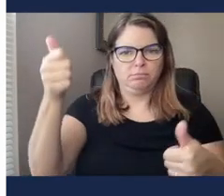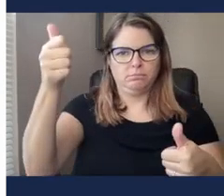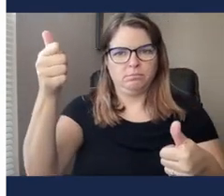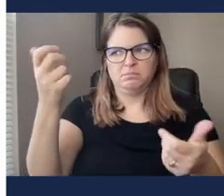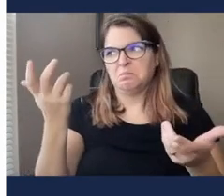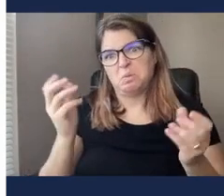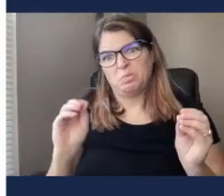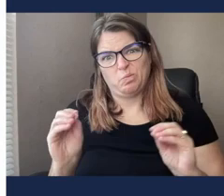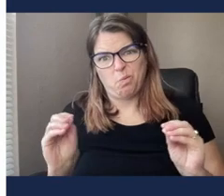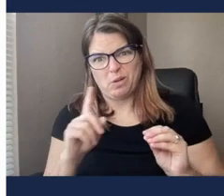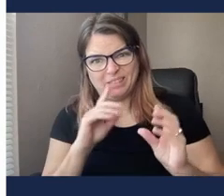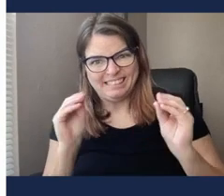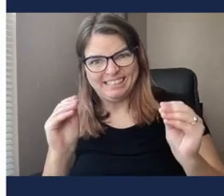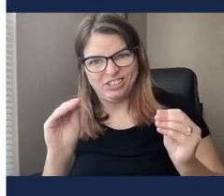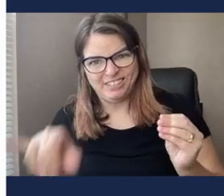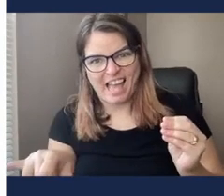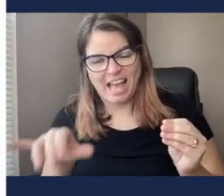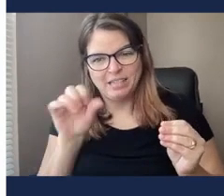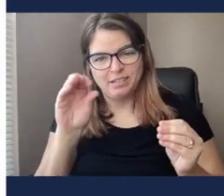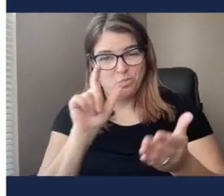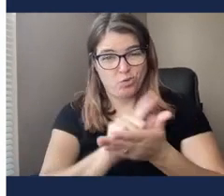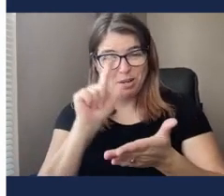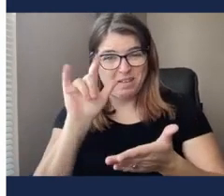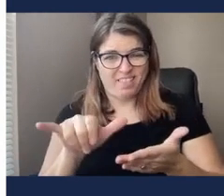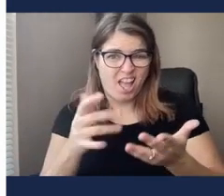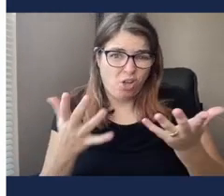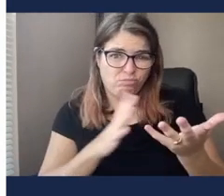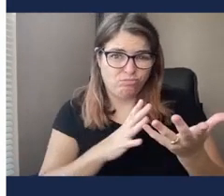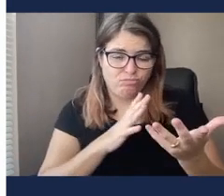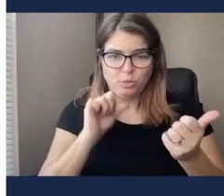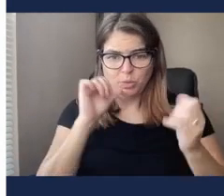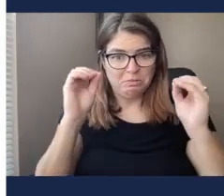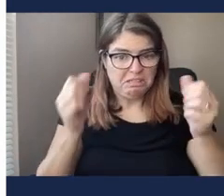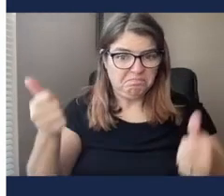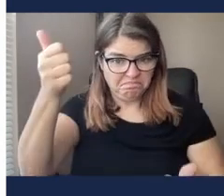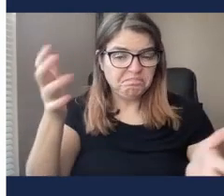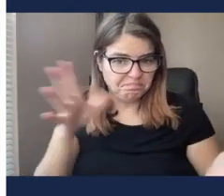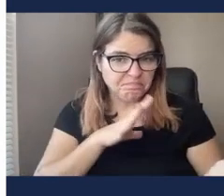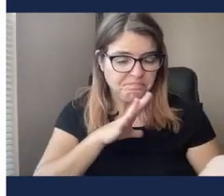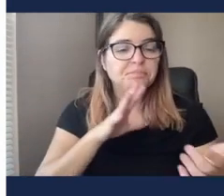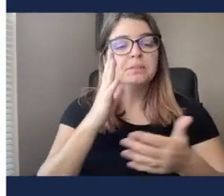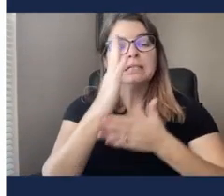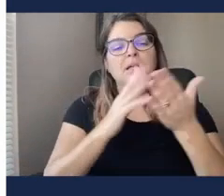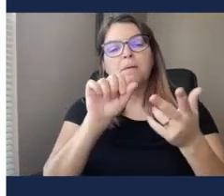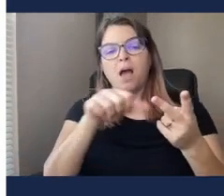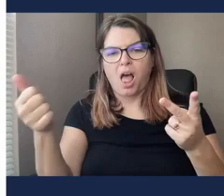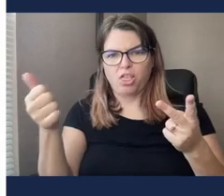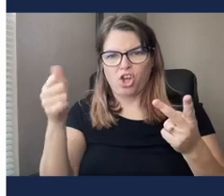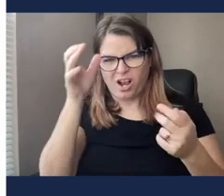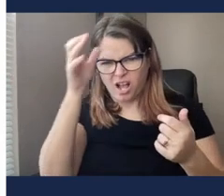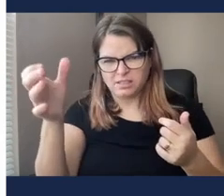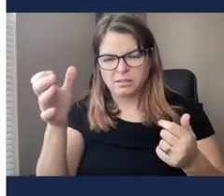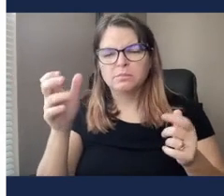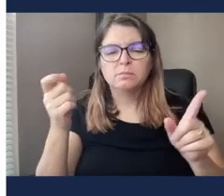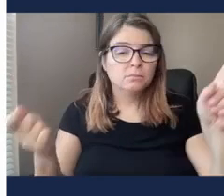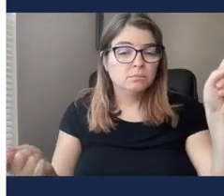that. So prohibiting that doesn't really seem like that big a deal. Some of the other divisive concepts, though, were totally